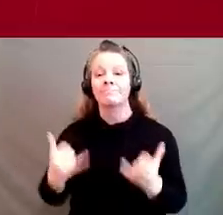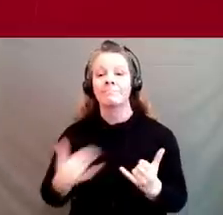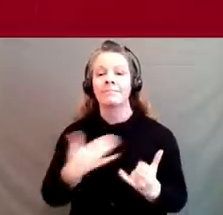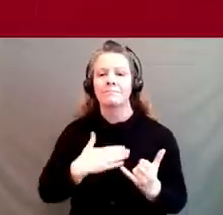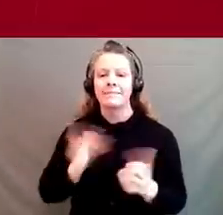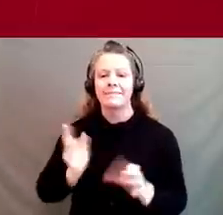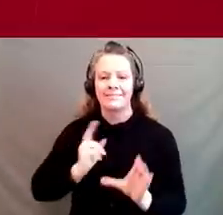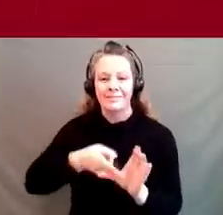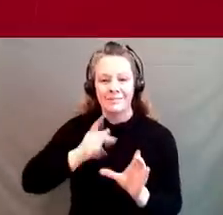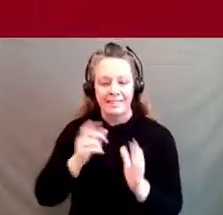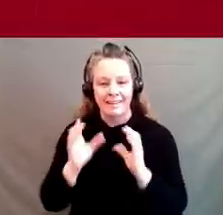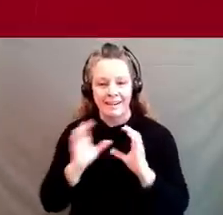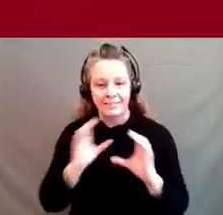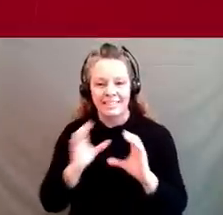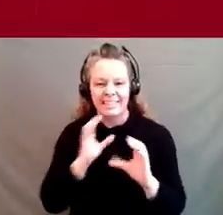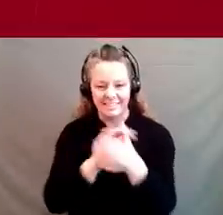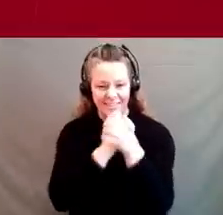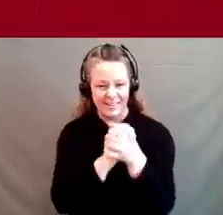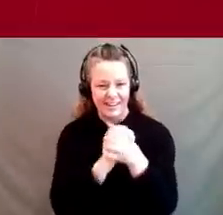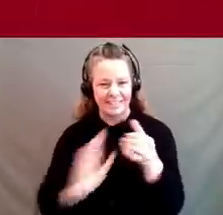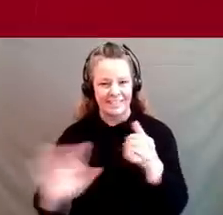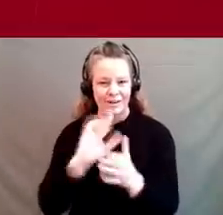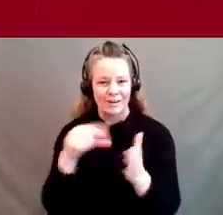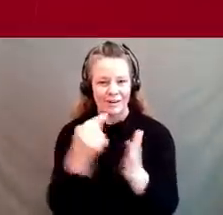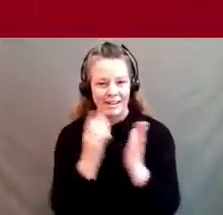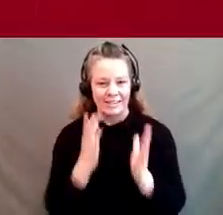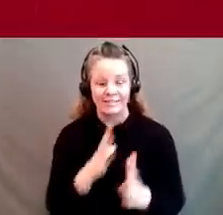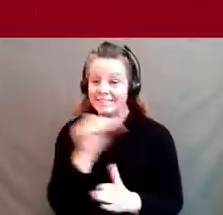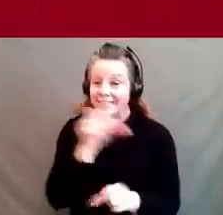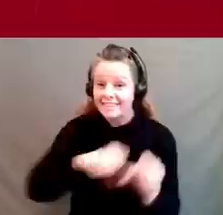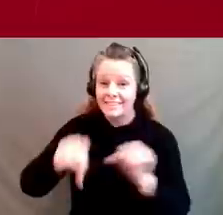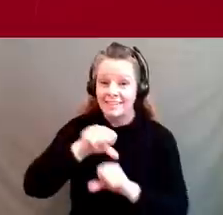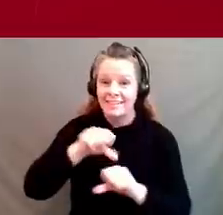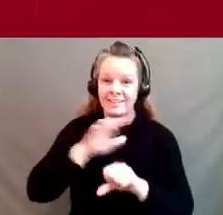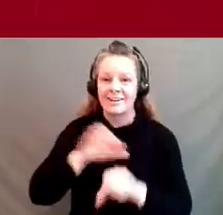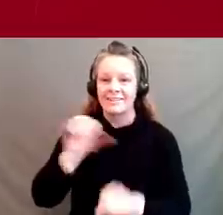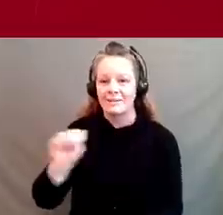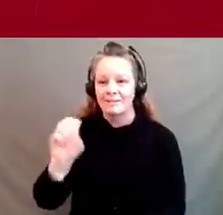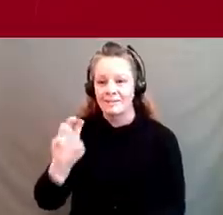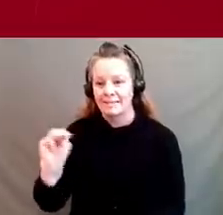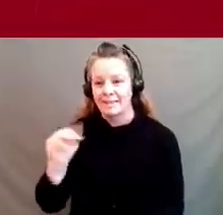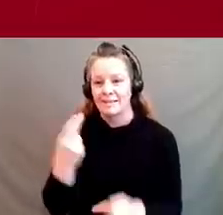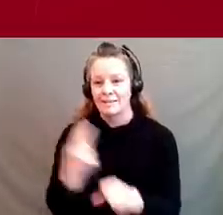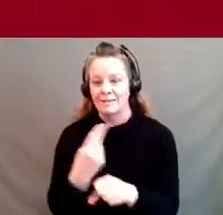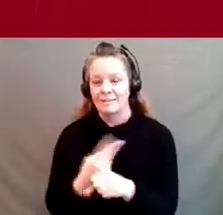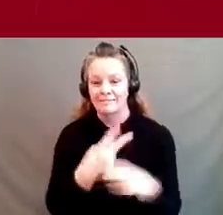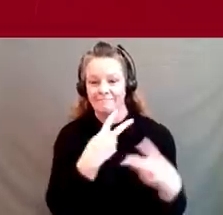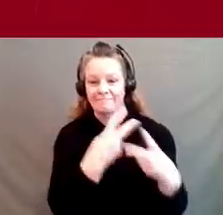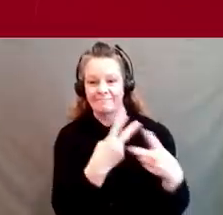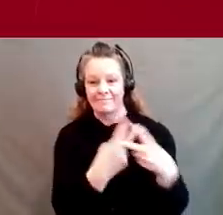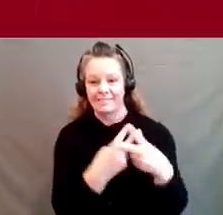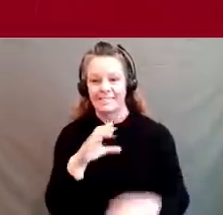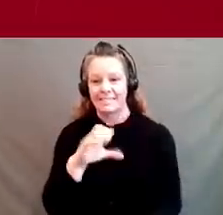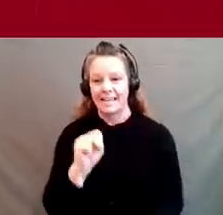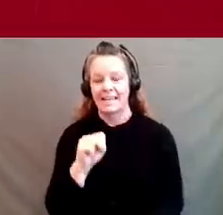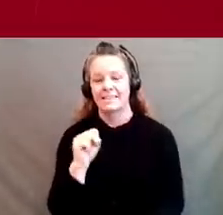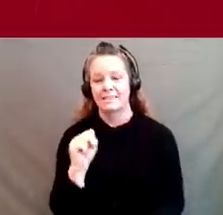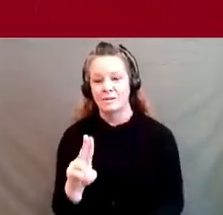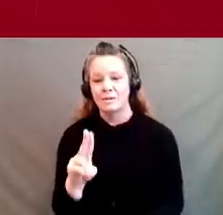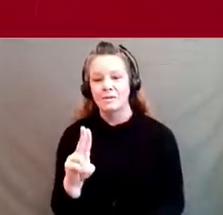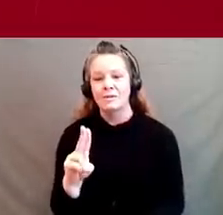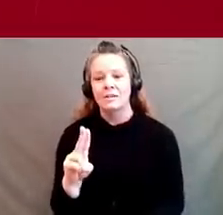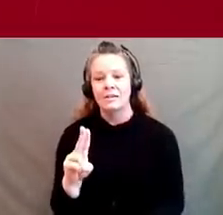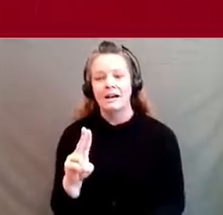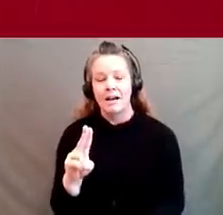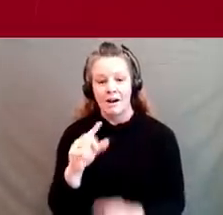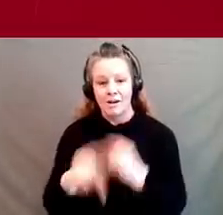and congratulate your graduates and each other on social media using hashtag CSUGlobalGrad and tag